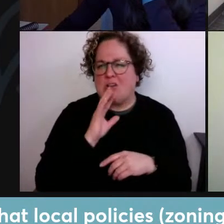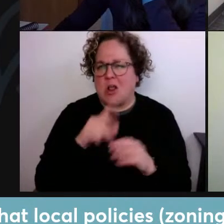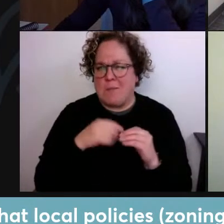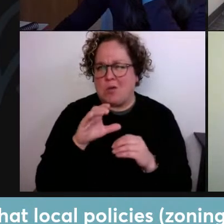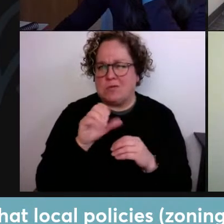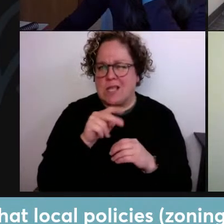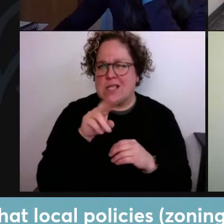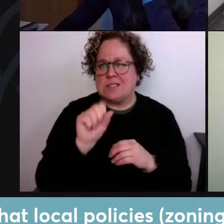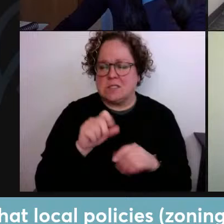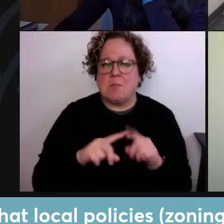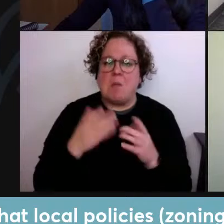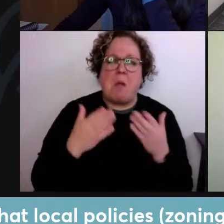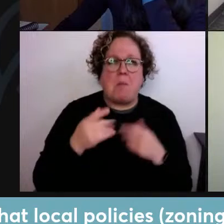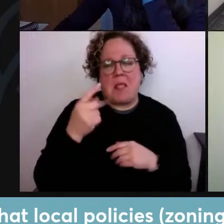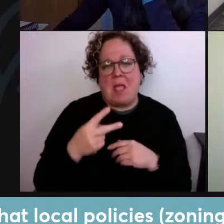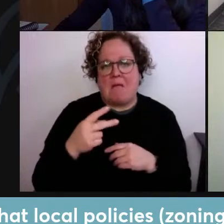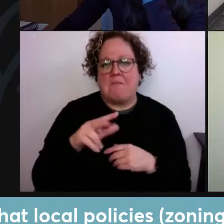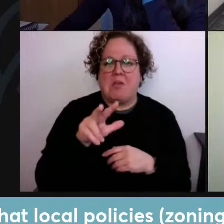probably half that, about